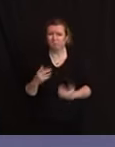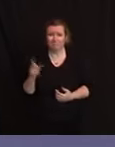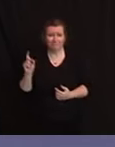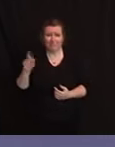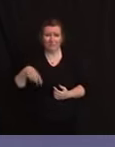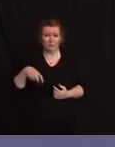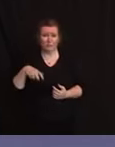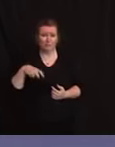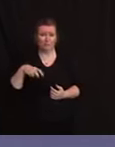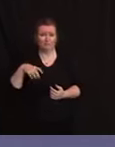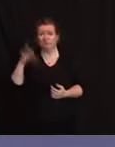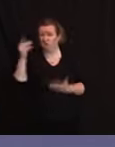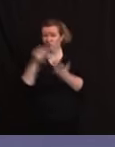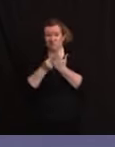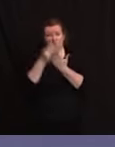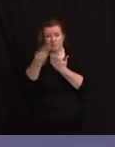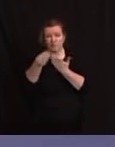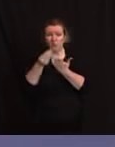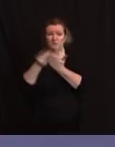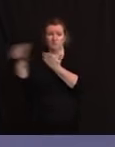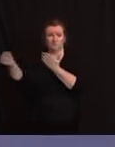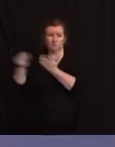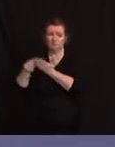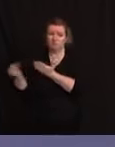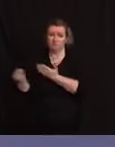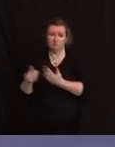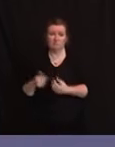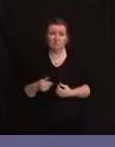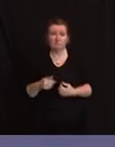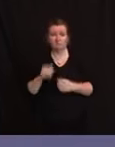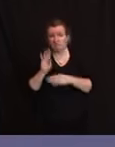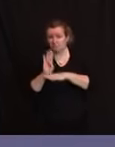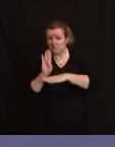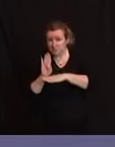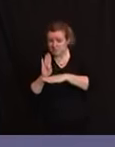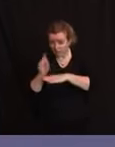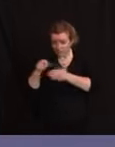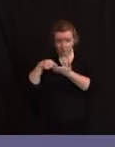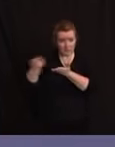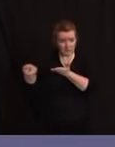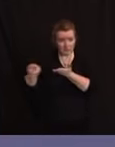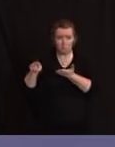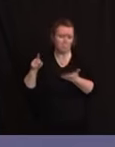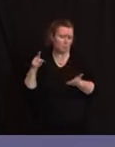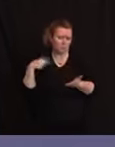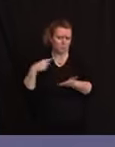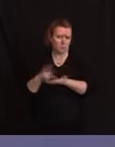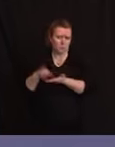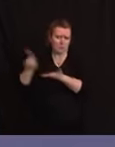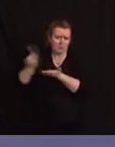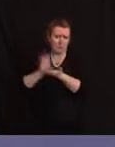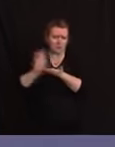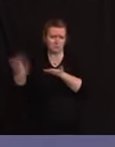lines that are reliable and they're commercial and we have to pay for them, we're absolutely doing that. Pat, anything you want to add to that?